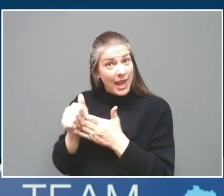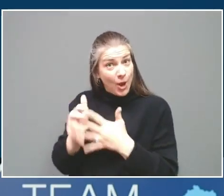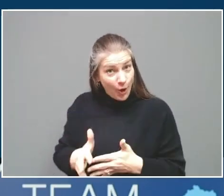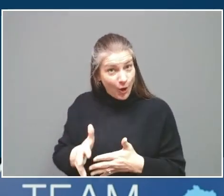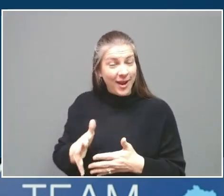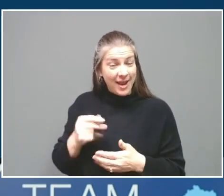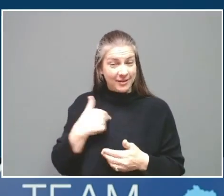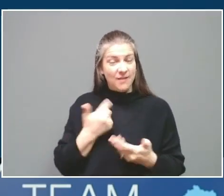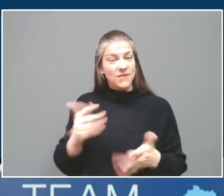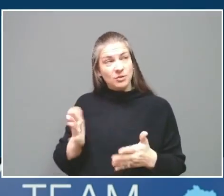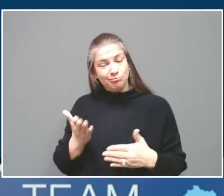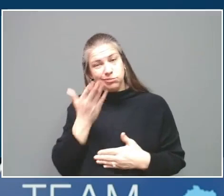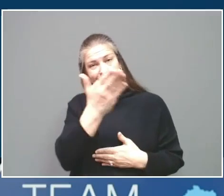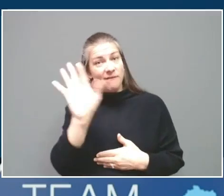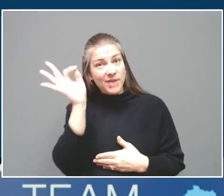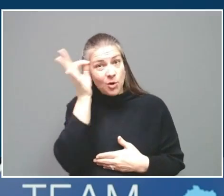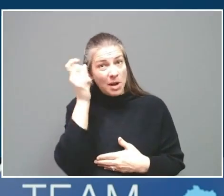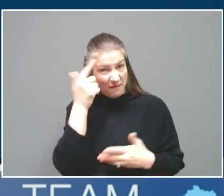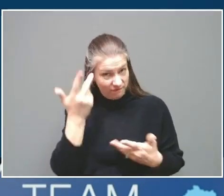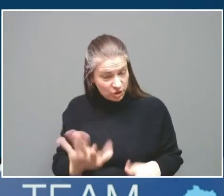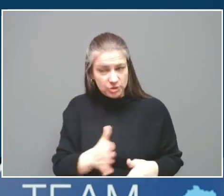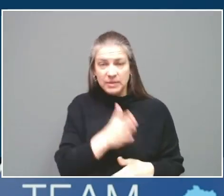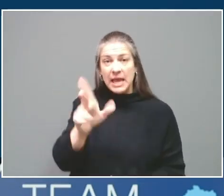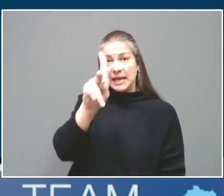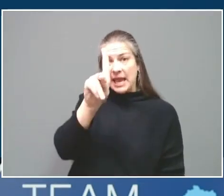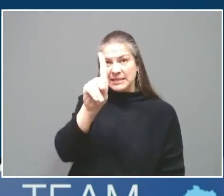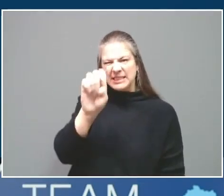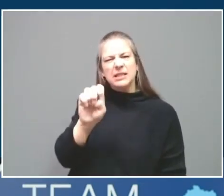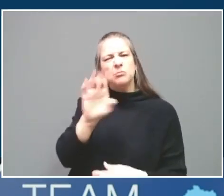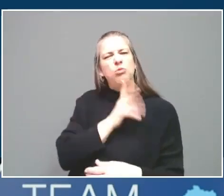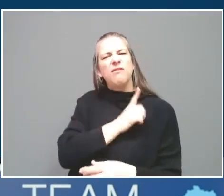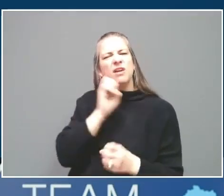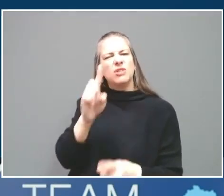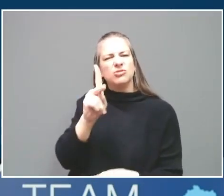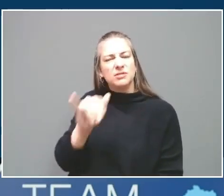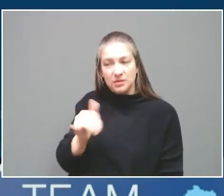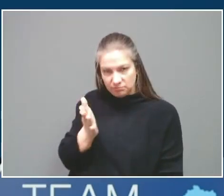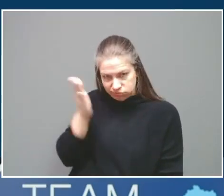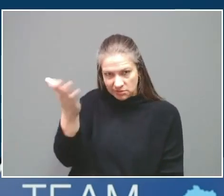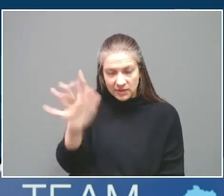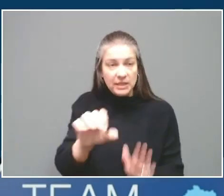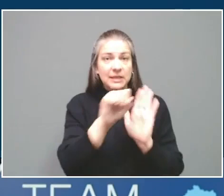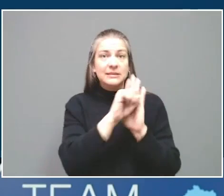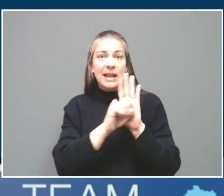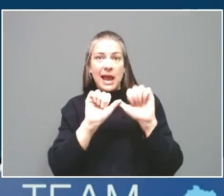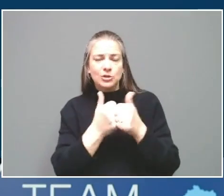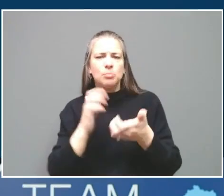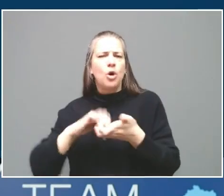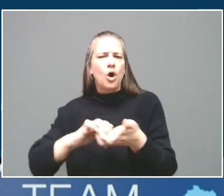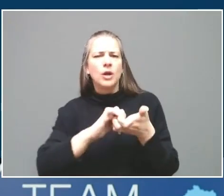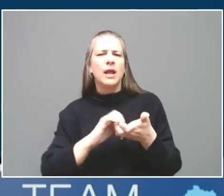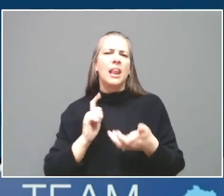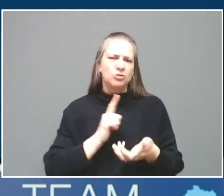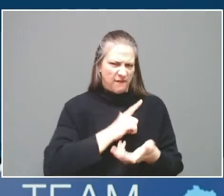federal government, the Kentucky Board of Education, state agencies, community partners, and the state legislature. And our work